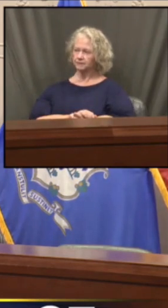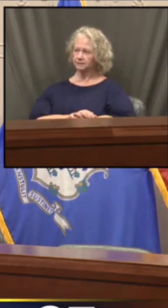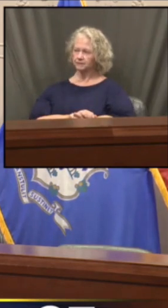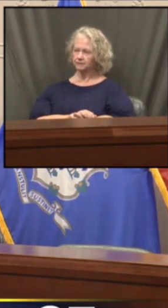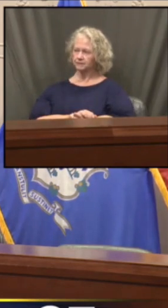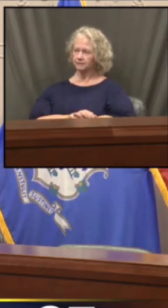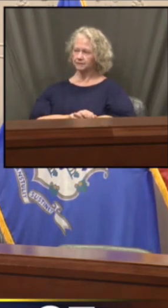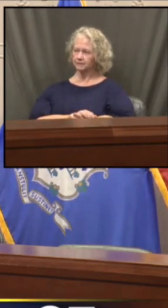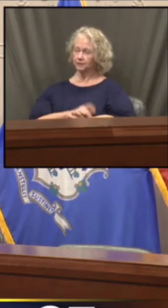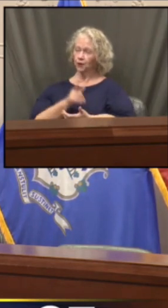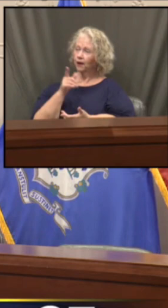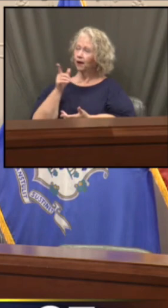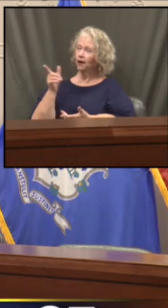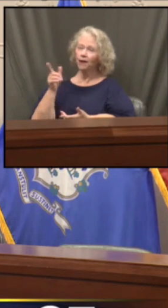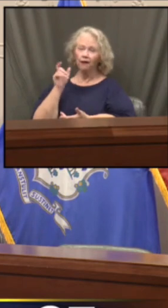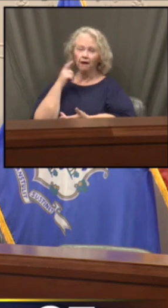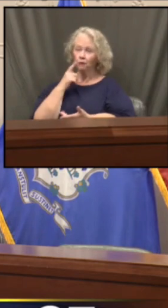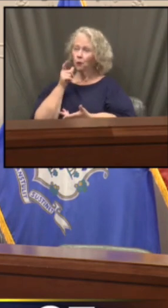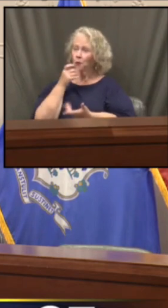Wow, who wants that?